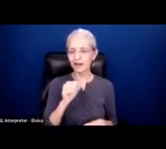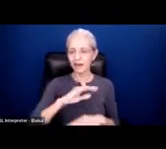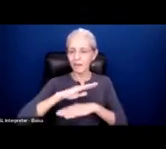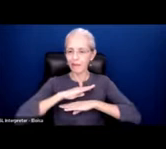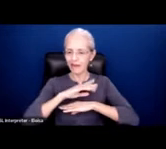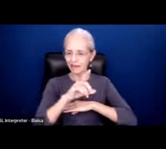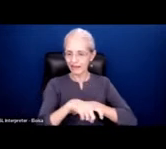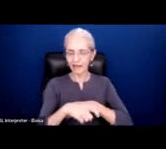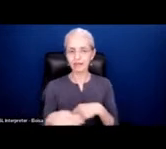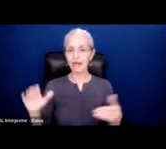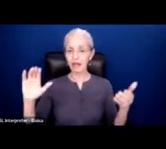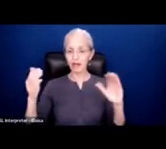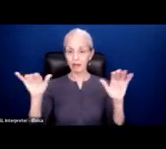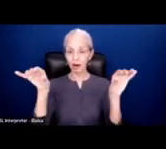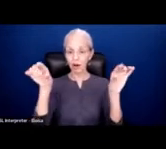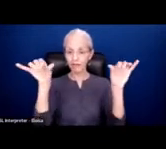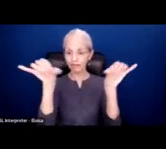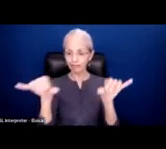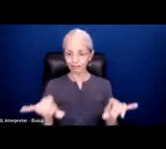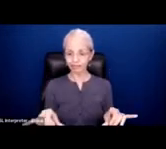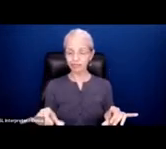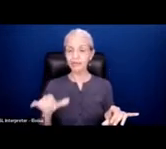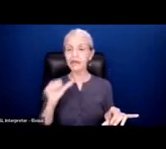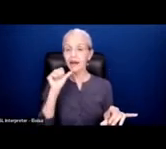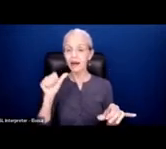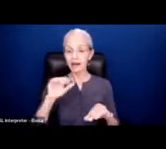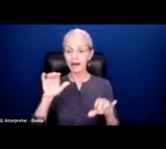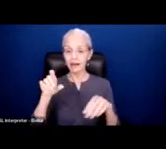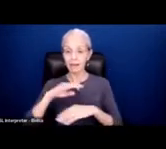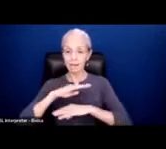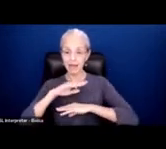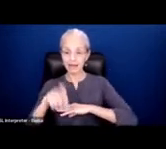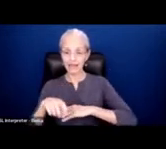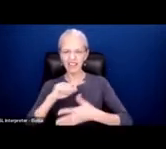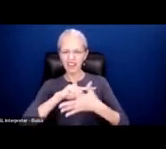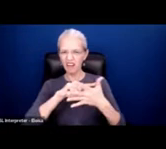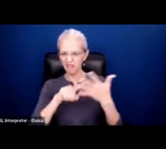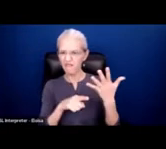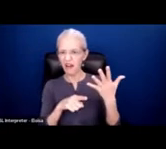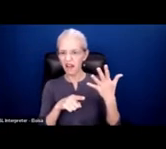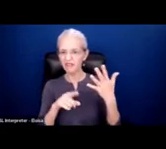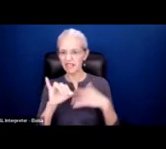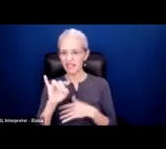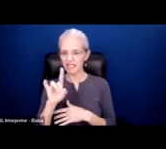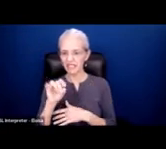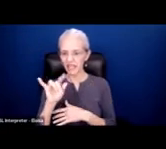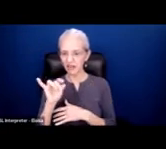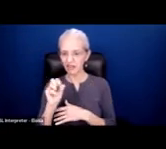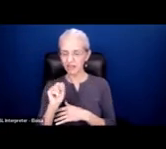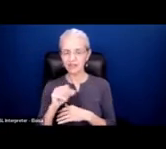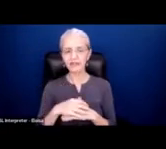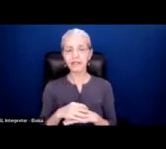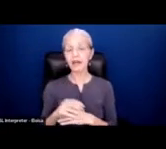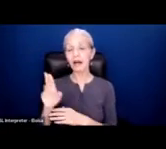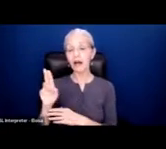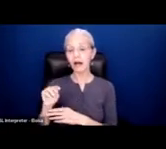So comparing across the different types of unmet need, those were the 5 unmet need indicators. Unmet